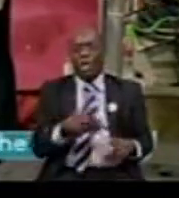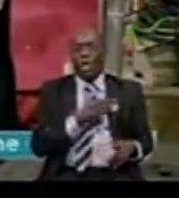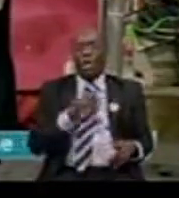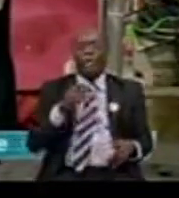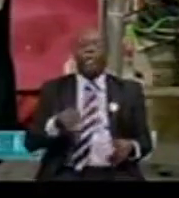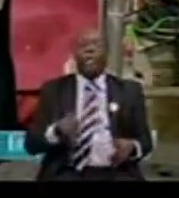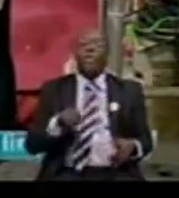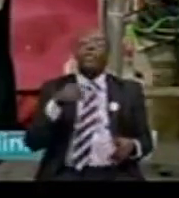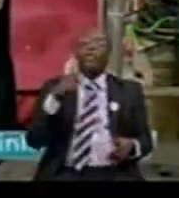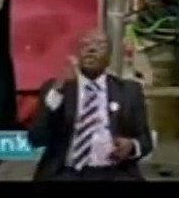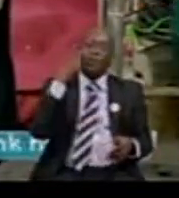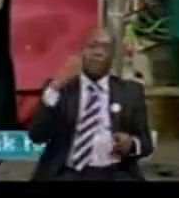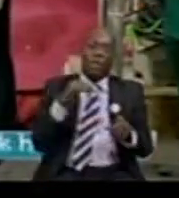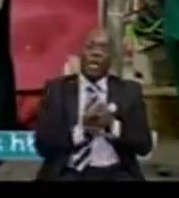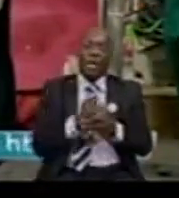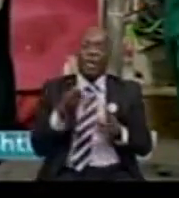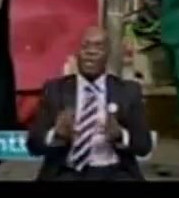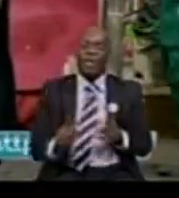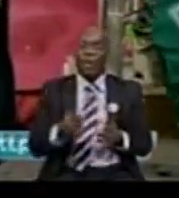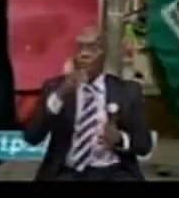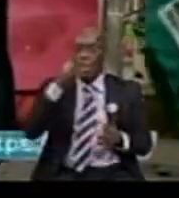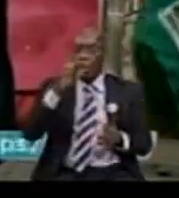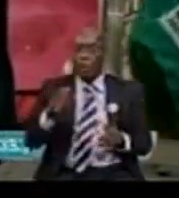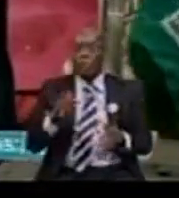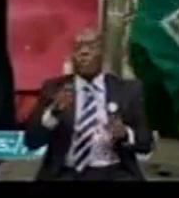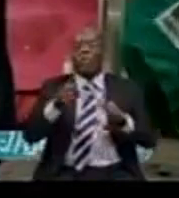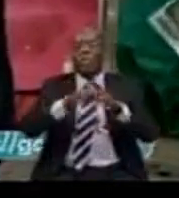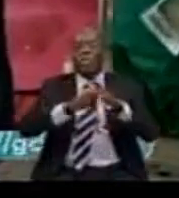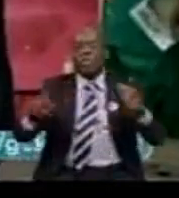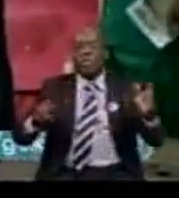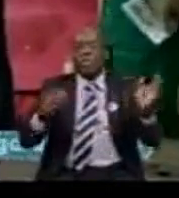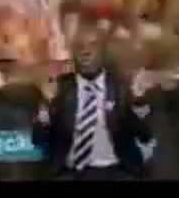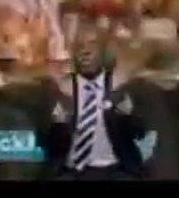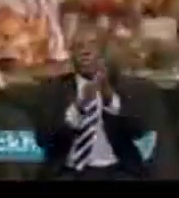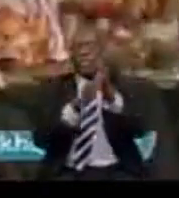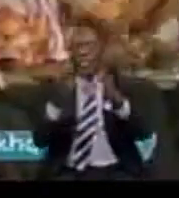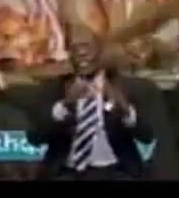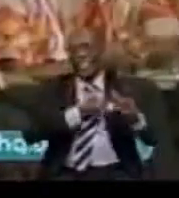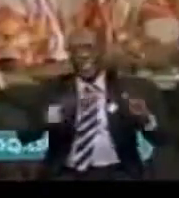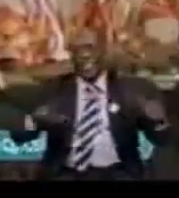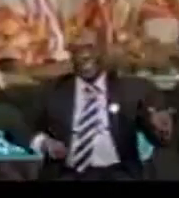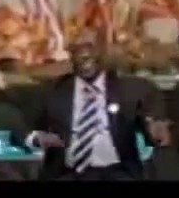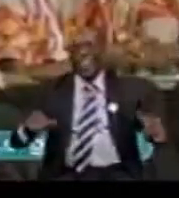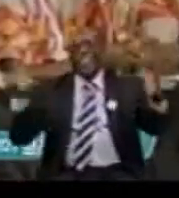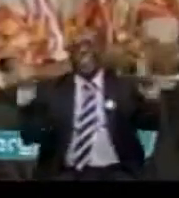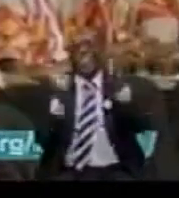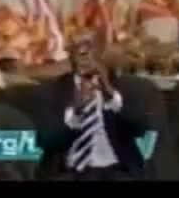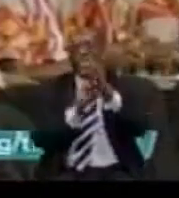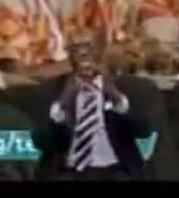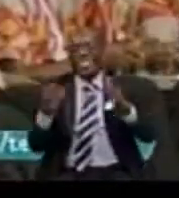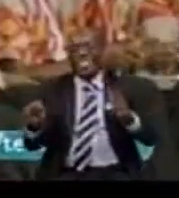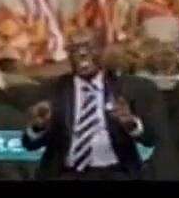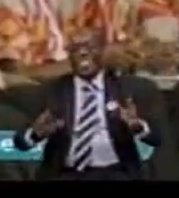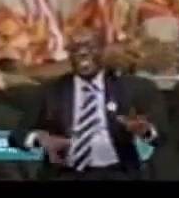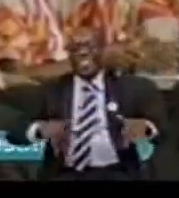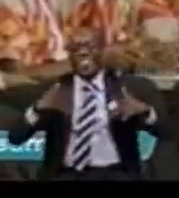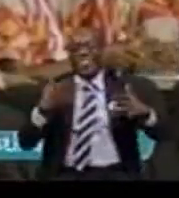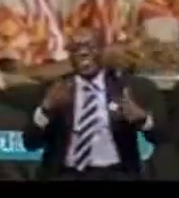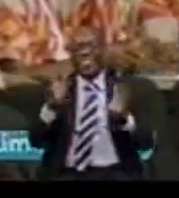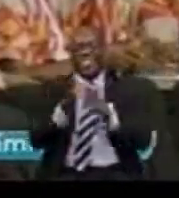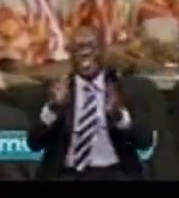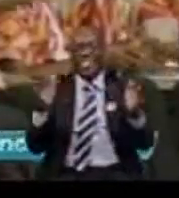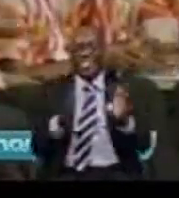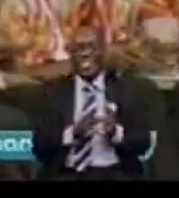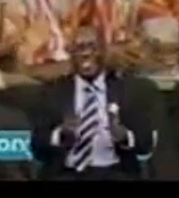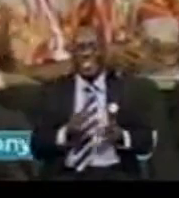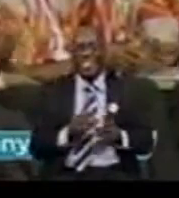mo dupe lodo olorun e wa banke hallelujah meta praise the lord ki loruko yin baba praise the living jesus ki loruko yin oruko mi